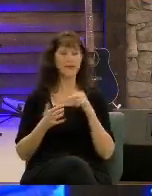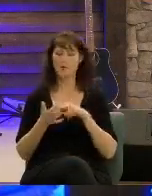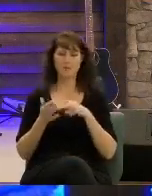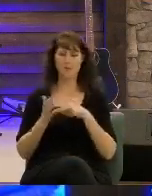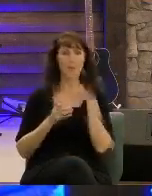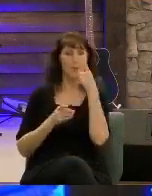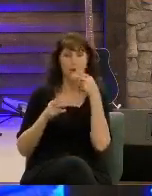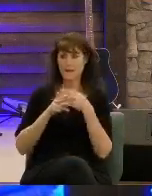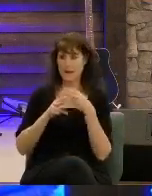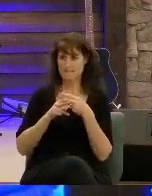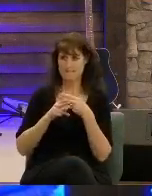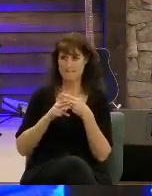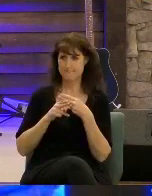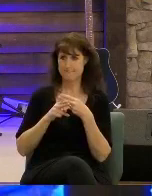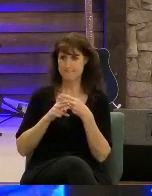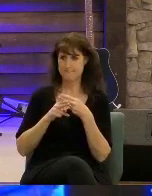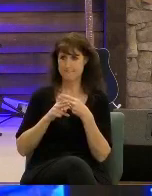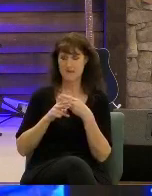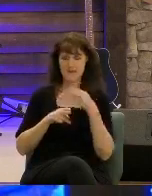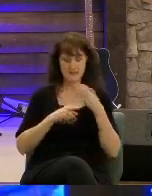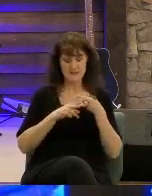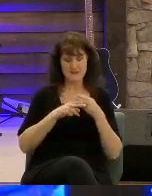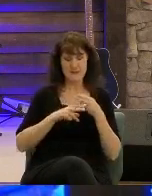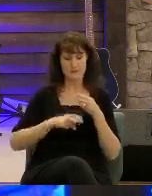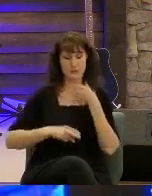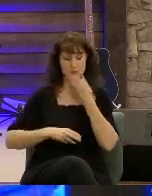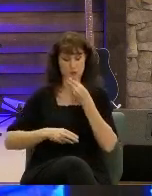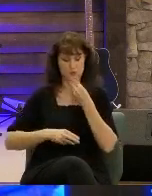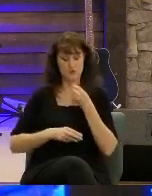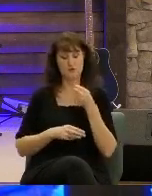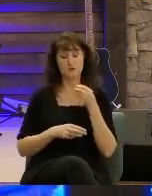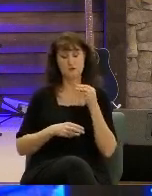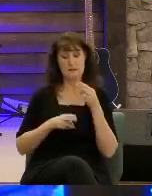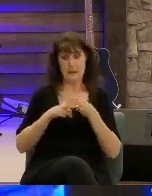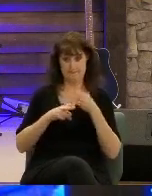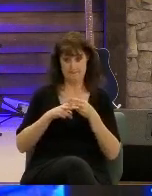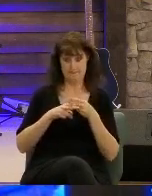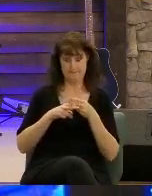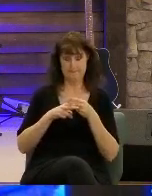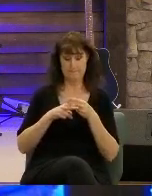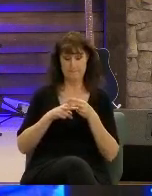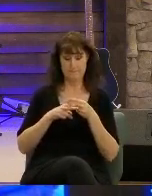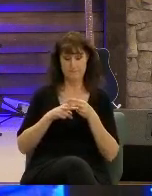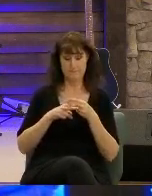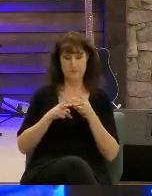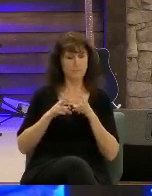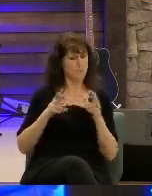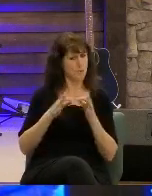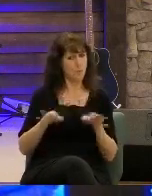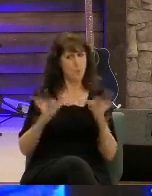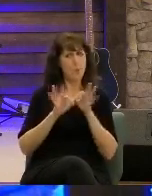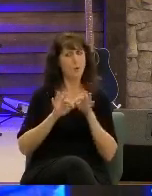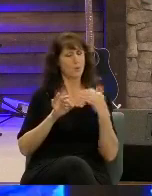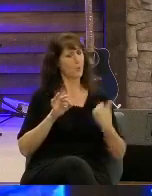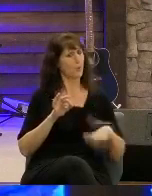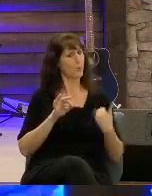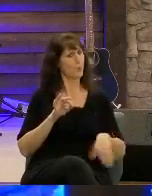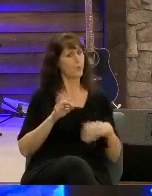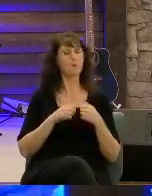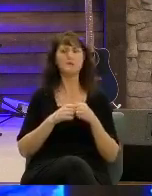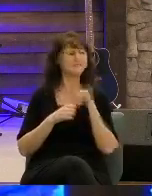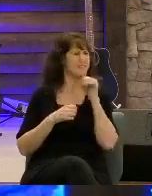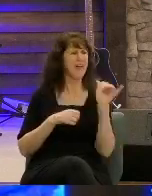See, the name in the Jewish, okay, in the Hebrew, in the Jewish, right, is very important. Okay, it's not like